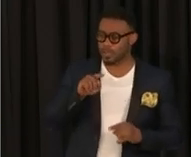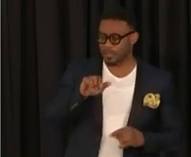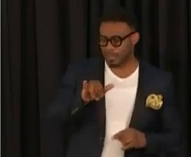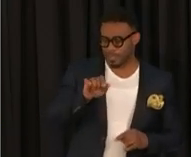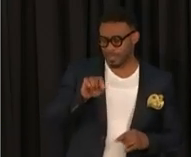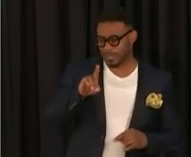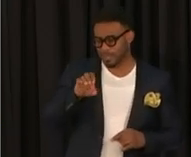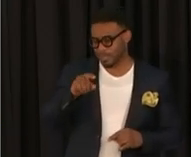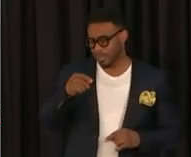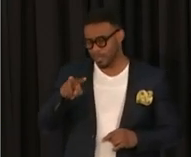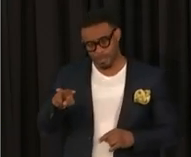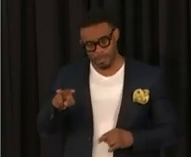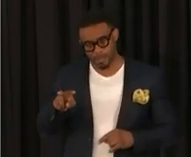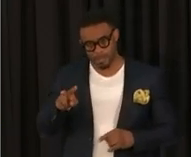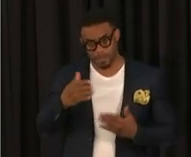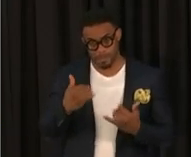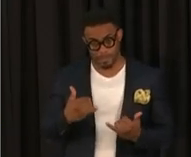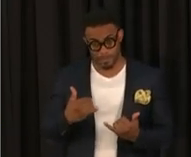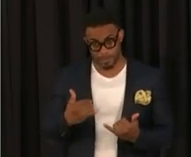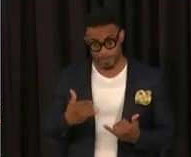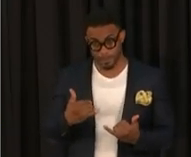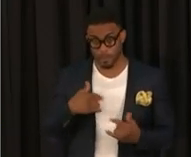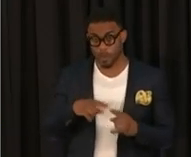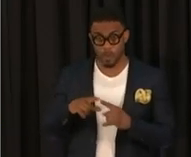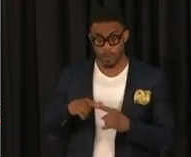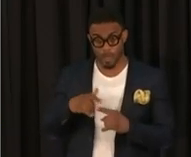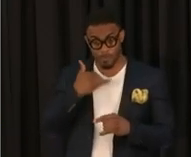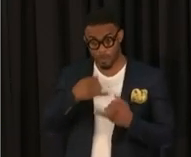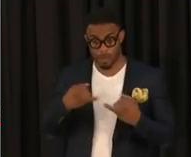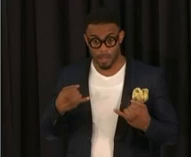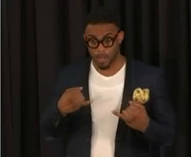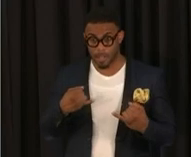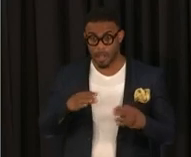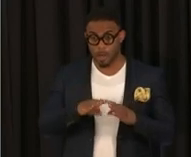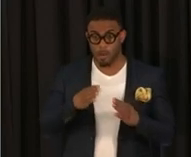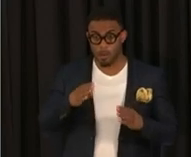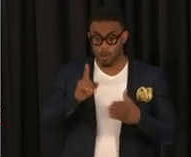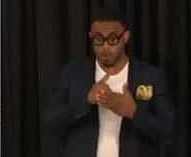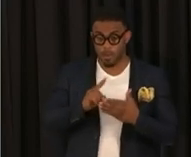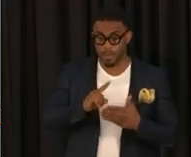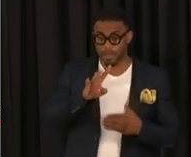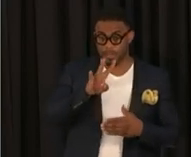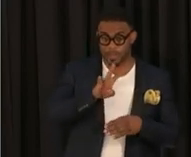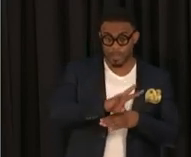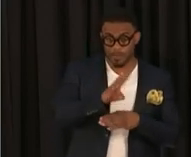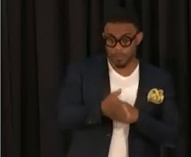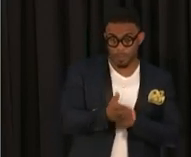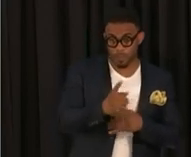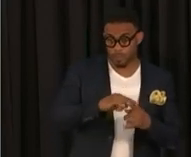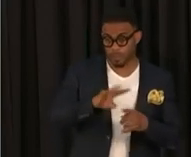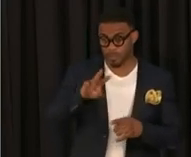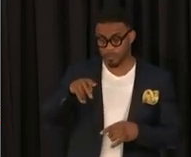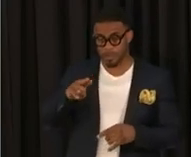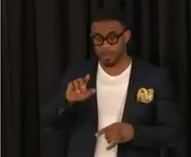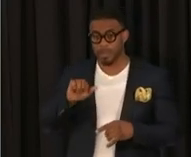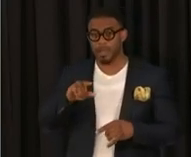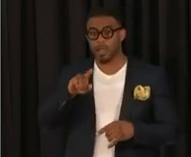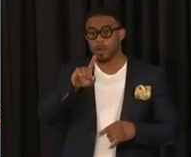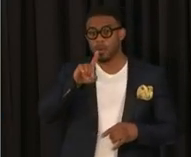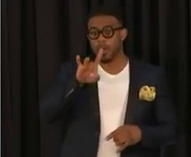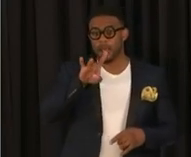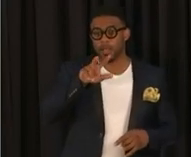to stay.dc.gov today. We also have a phone line that's open weekdays 7 a.m. to 7 p.m.